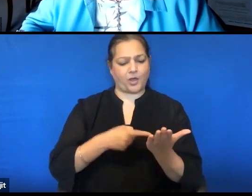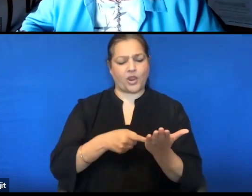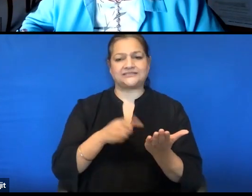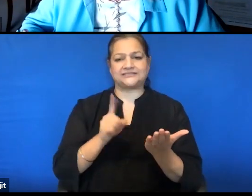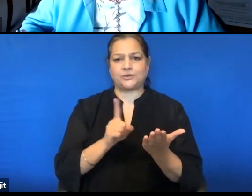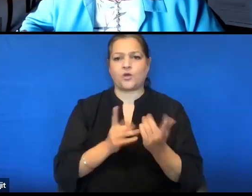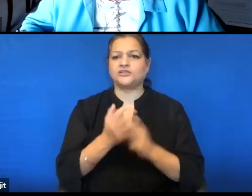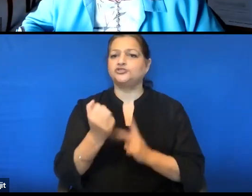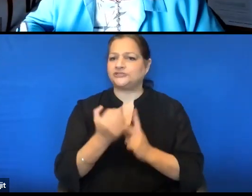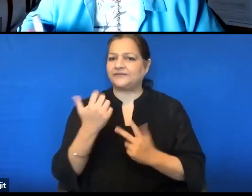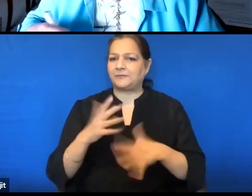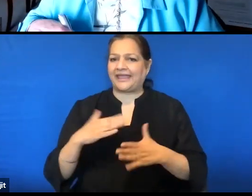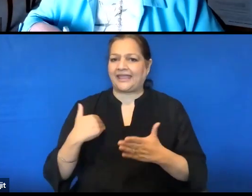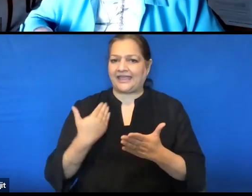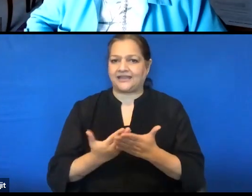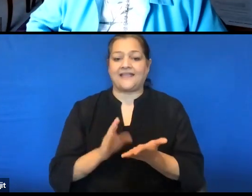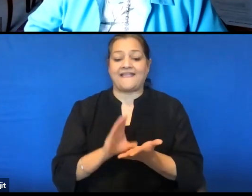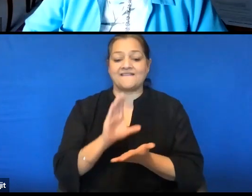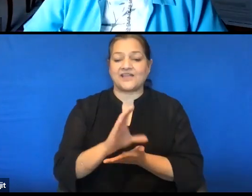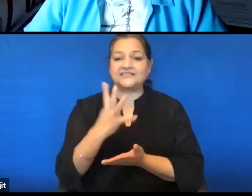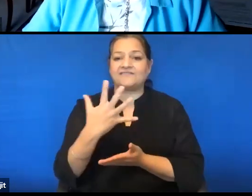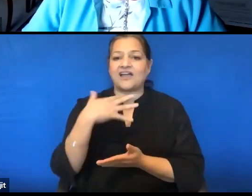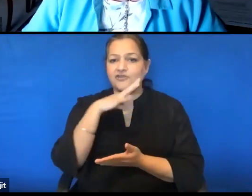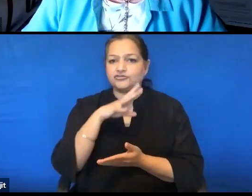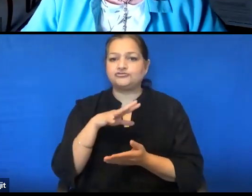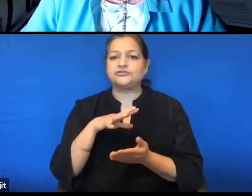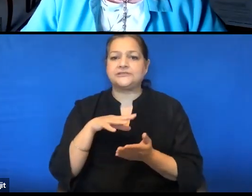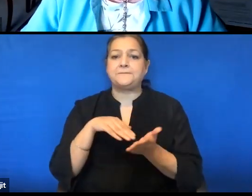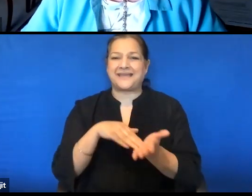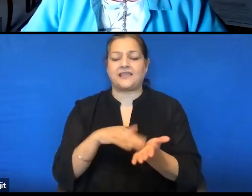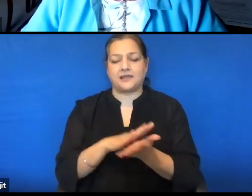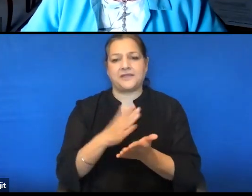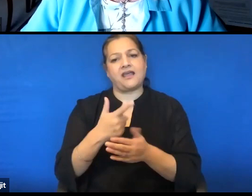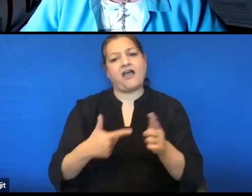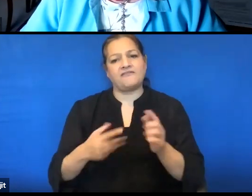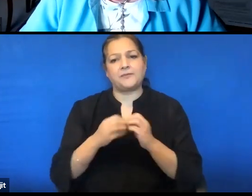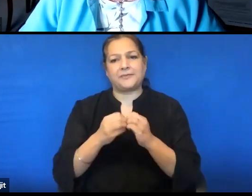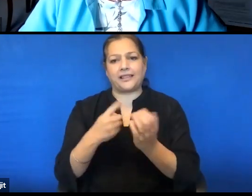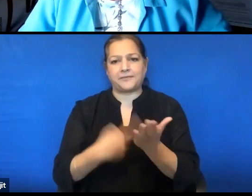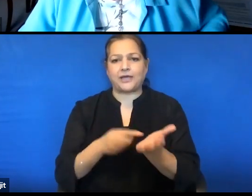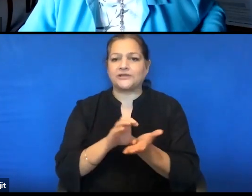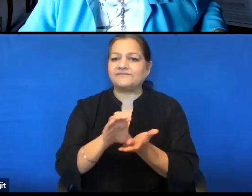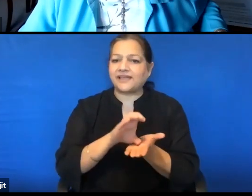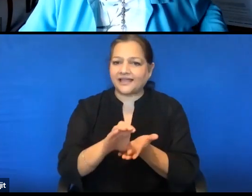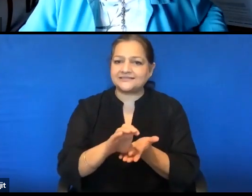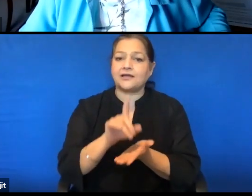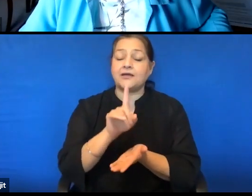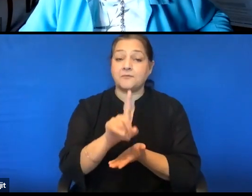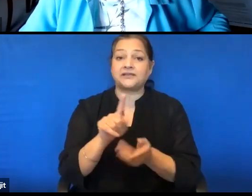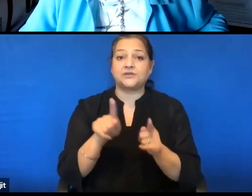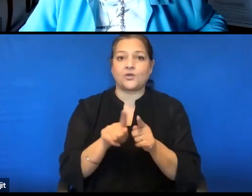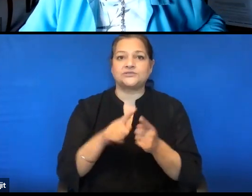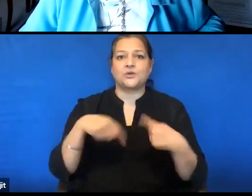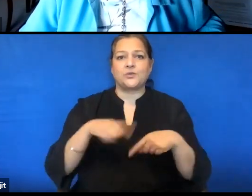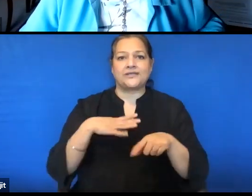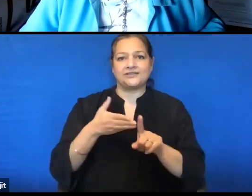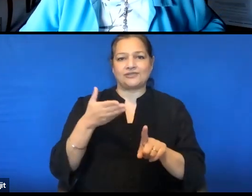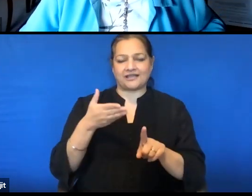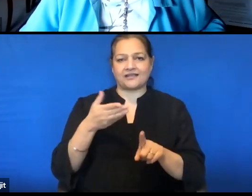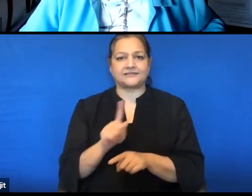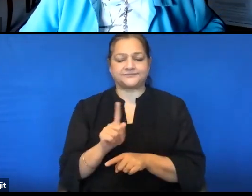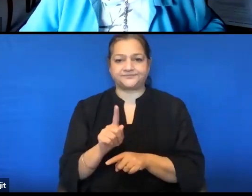was to invest £500 million, £500 million. But what we also have to recognise with it is that a lot of